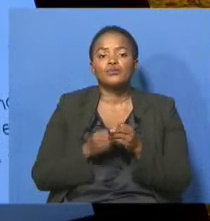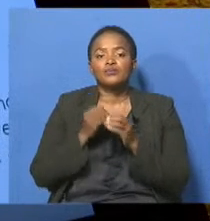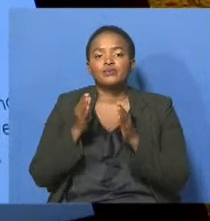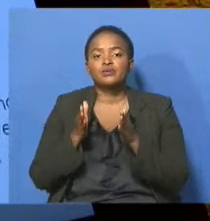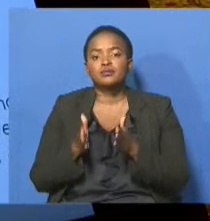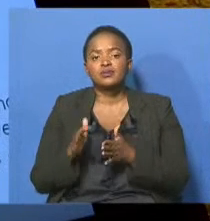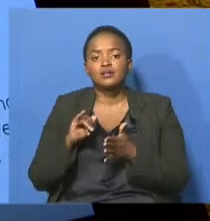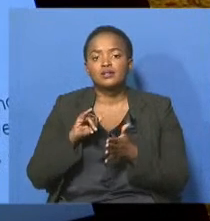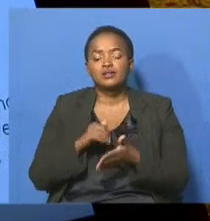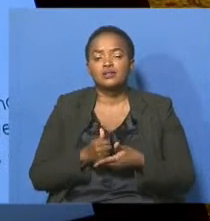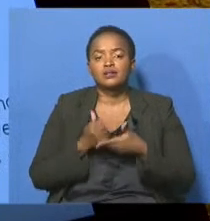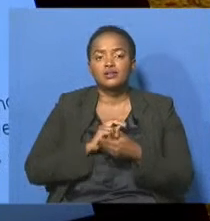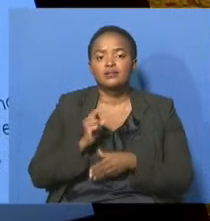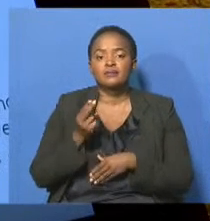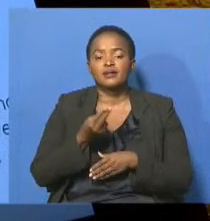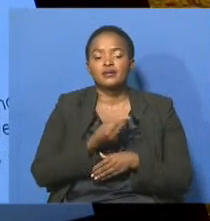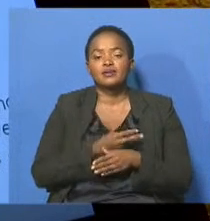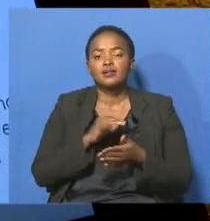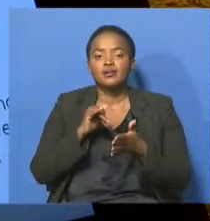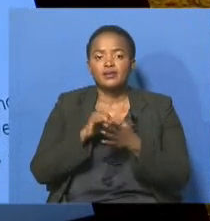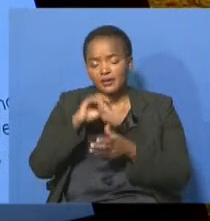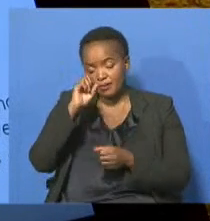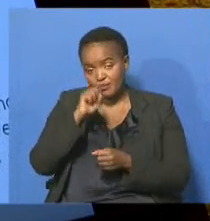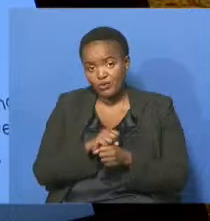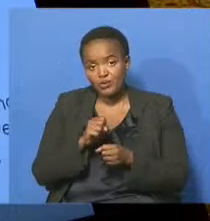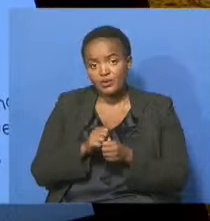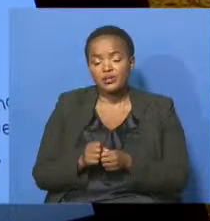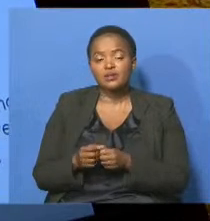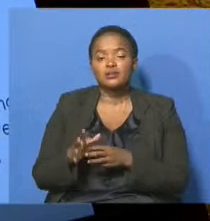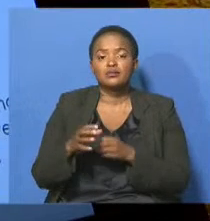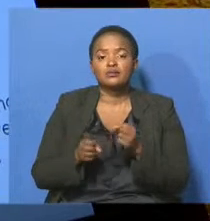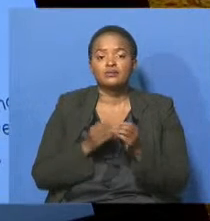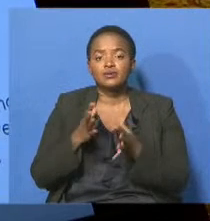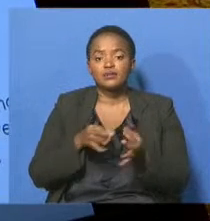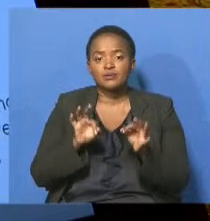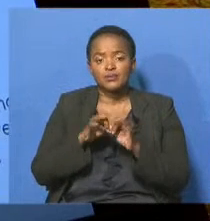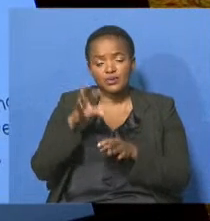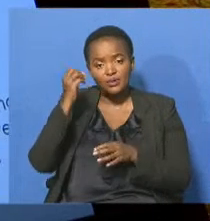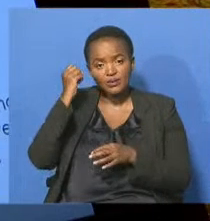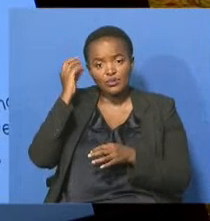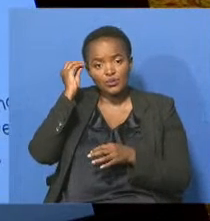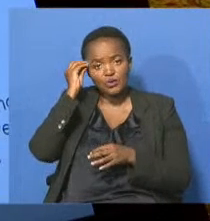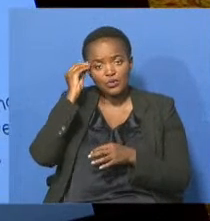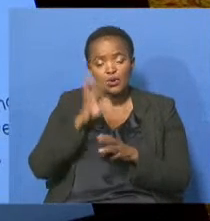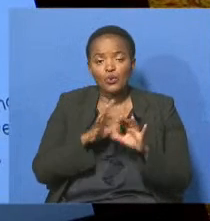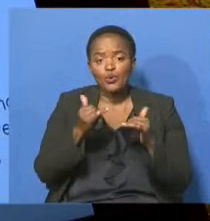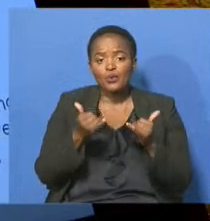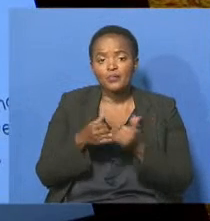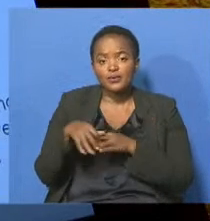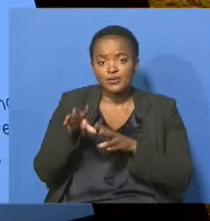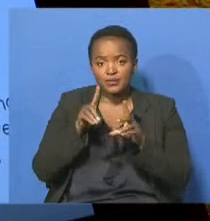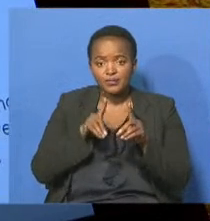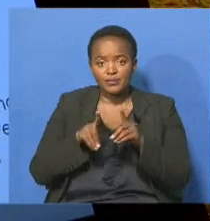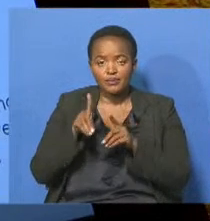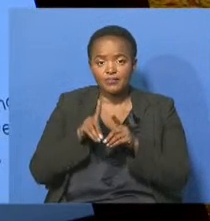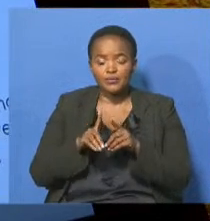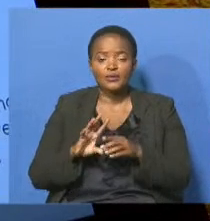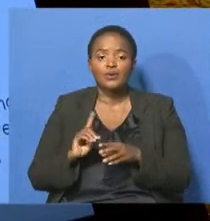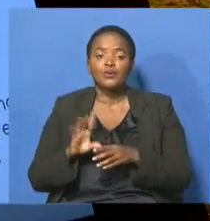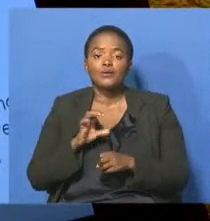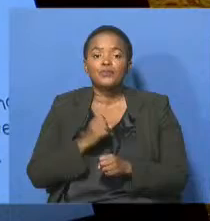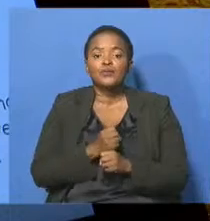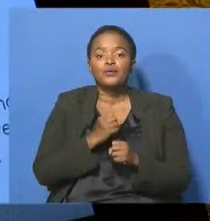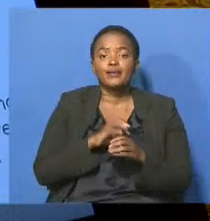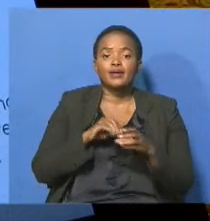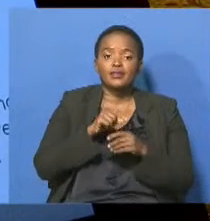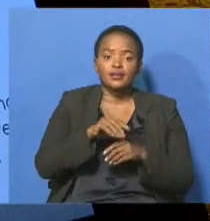has helped us to make sure that a police officer gets to know his community. He deploys or is based in